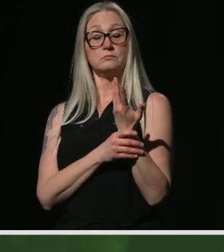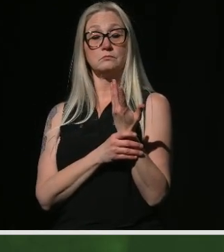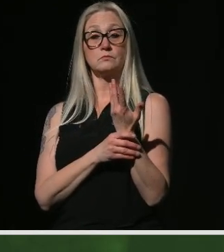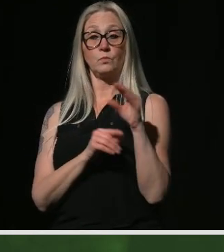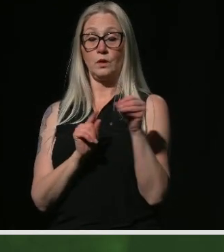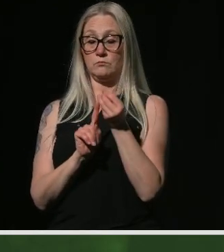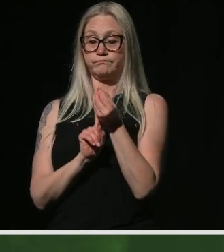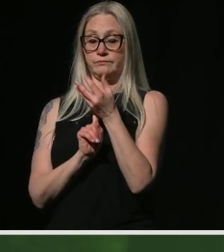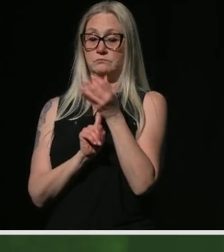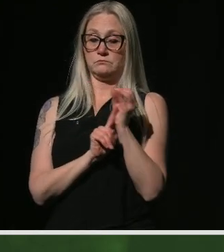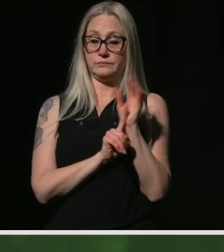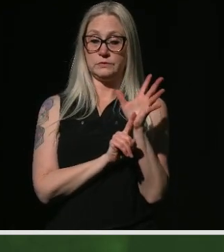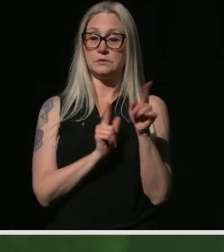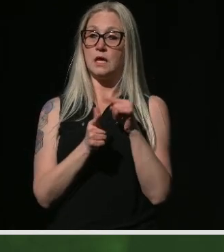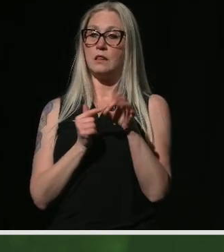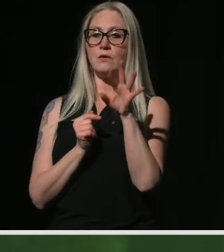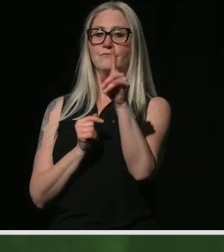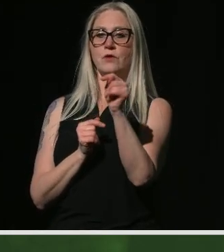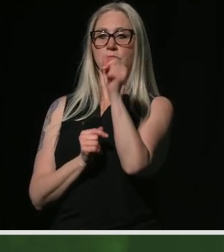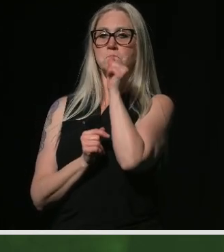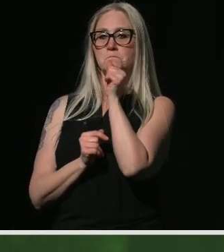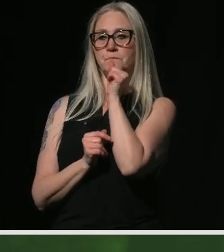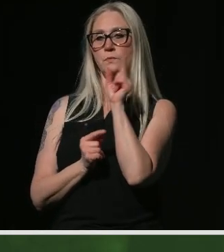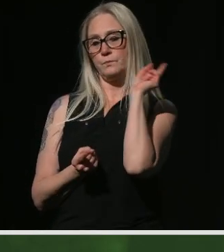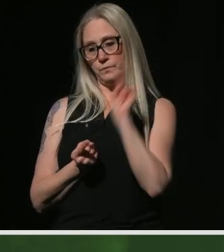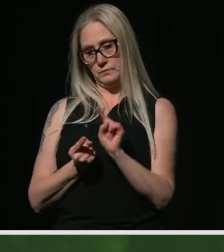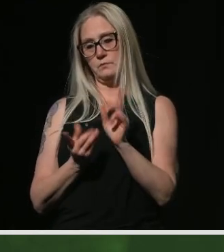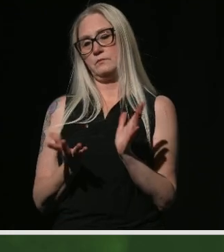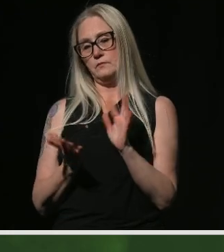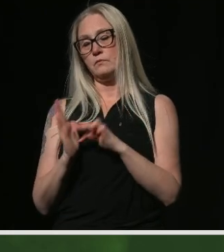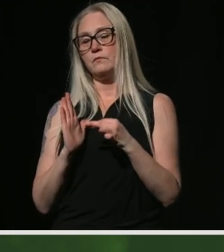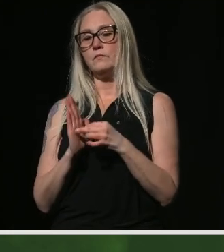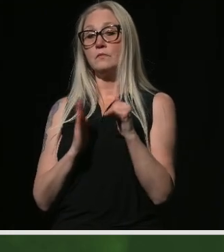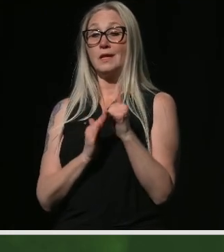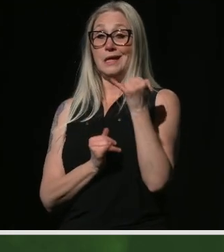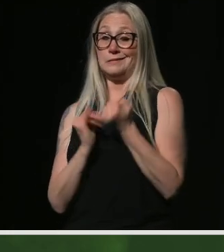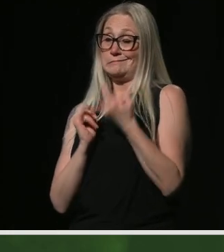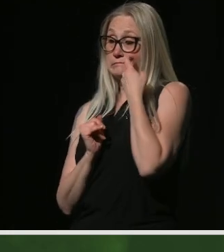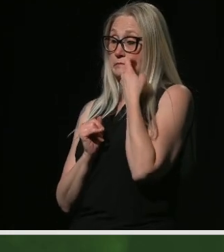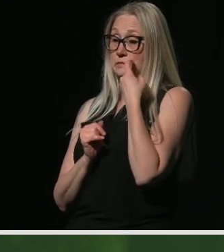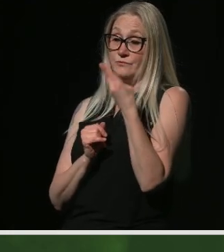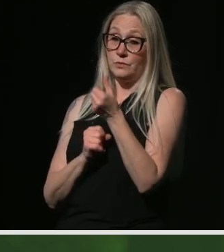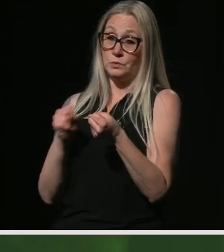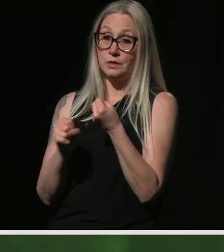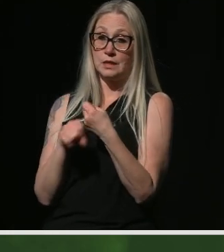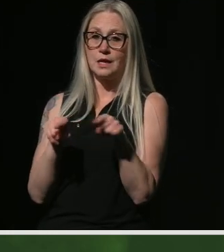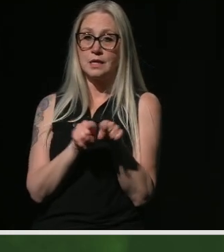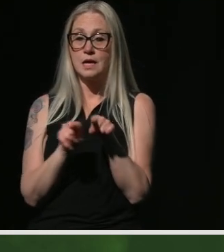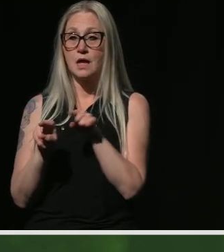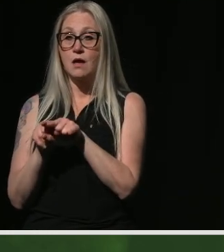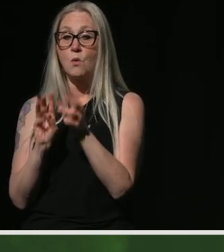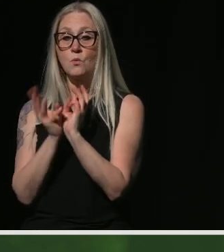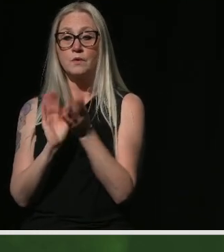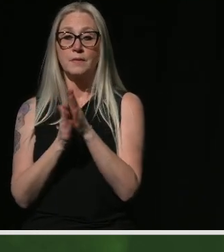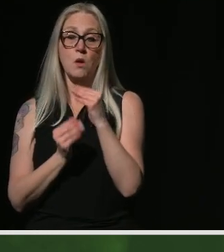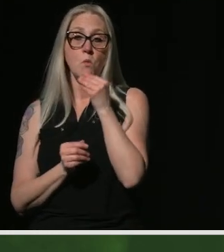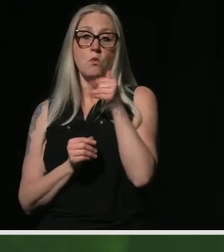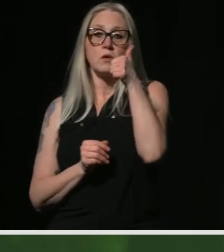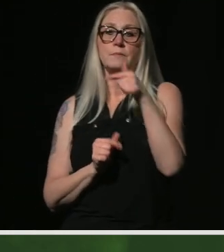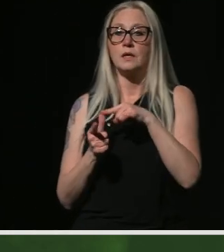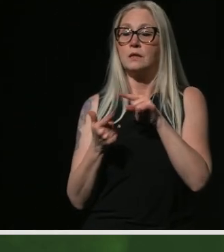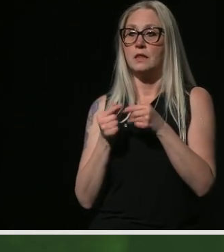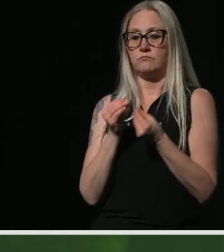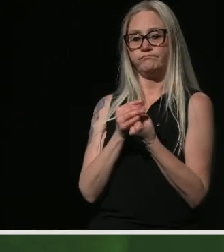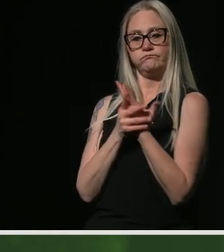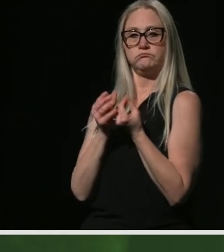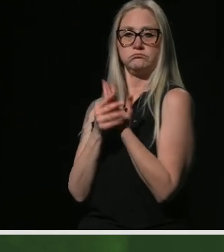tolerance decreases. And so what we've seen is that over the last several years, as winters have gotten warmer, crops are budding out earlier than they